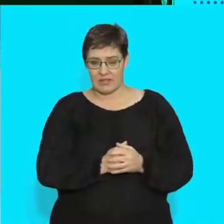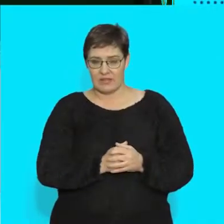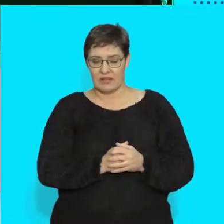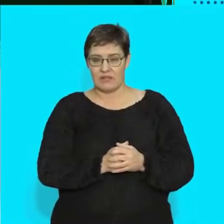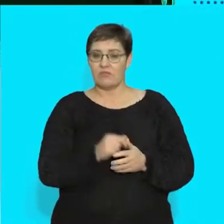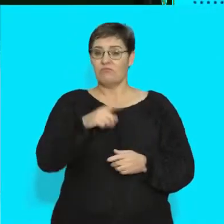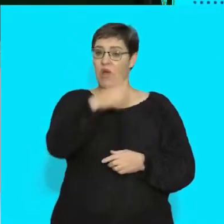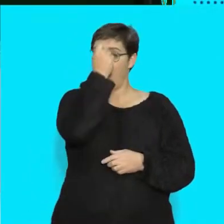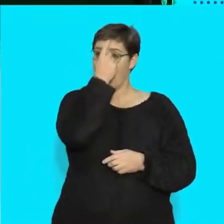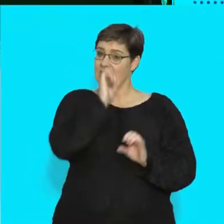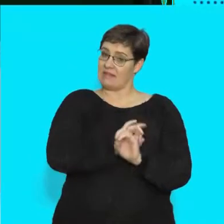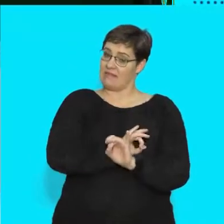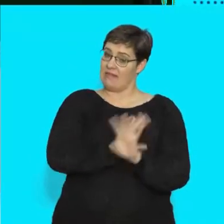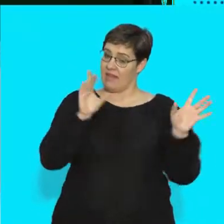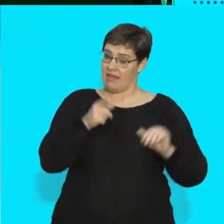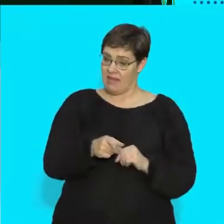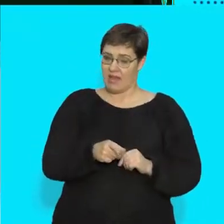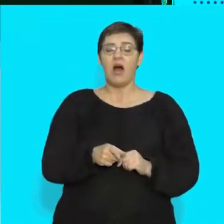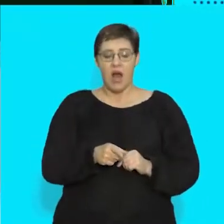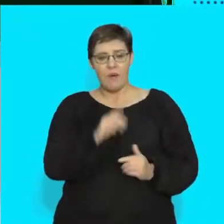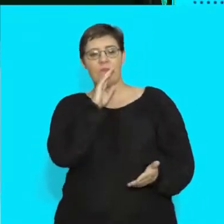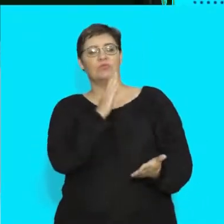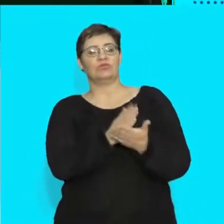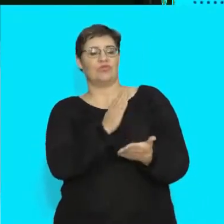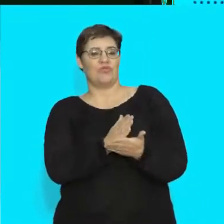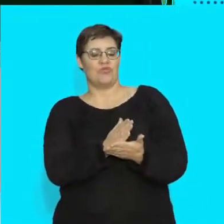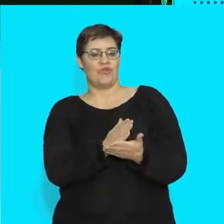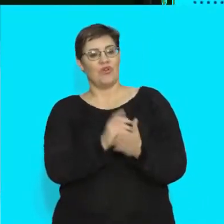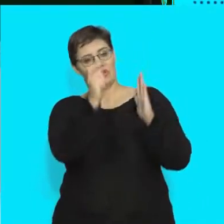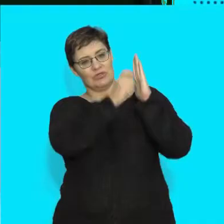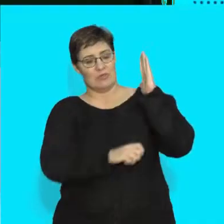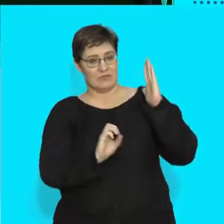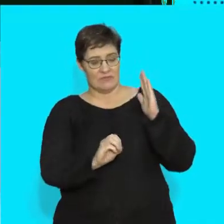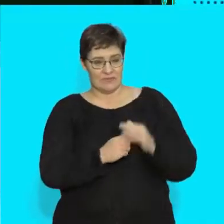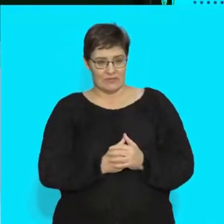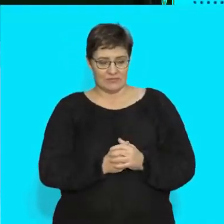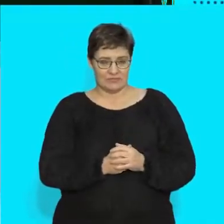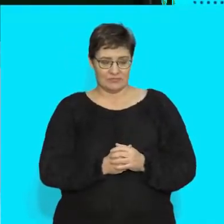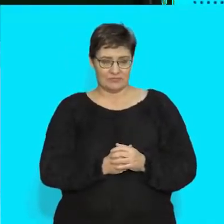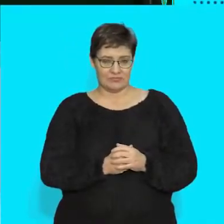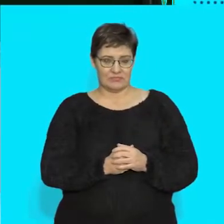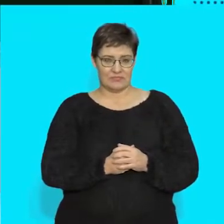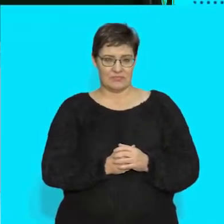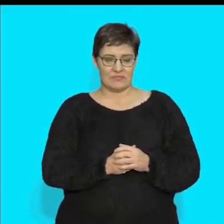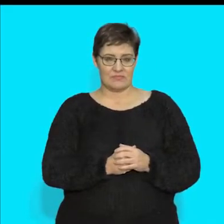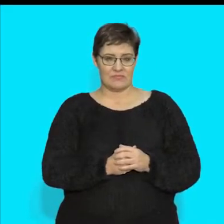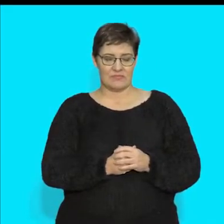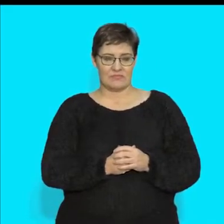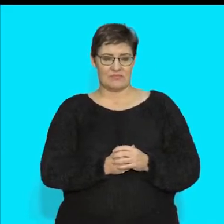things. And in order for you to understand all of that, you must make sure that you know the terms.